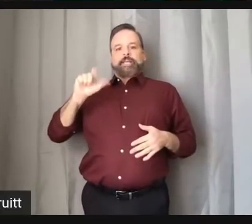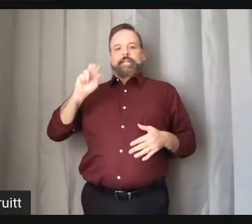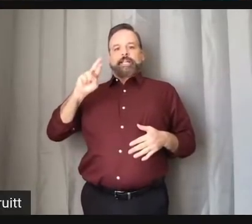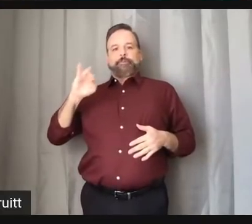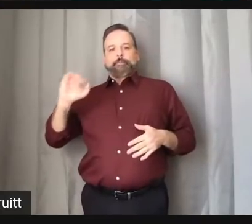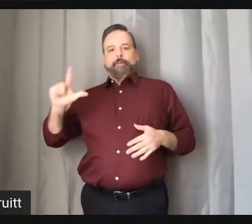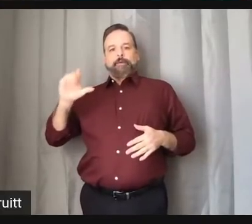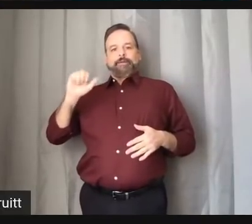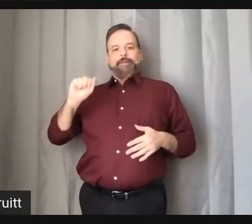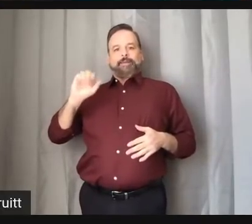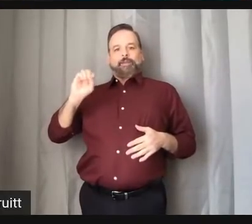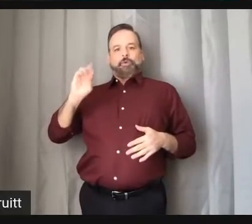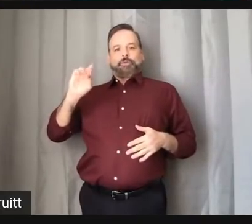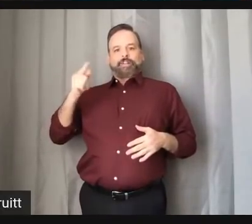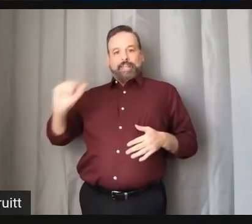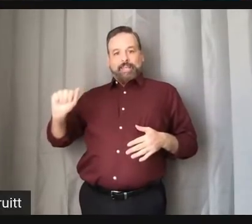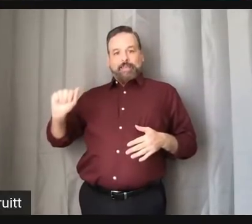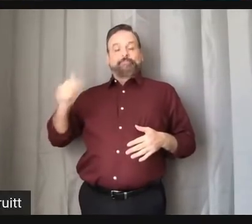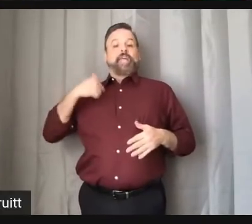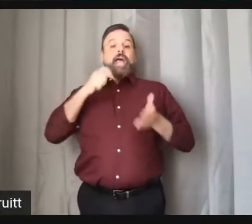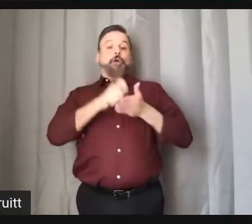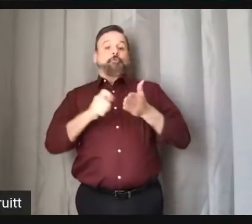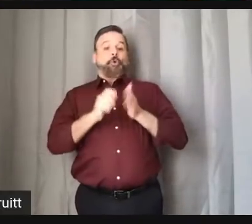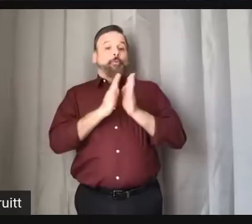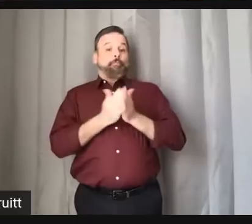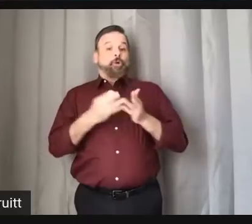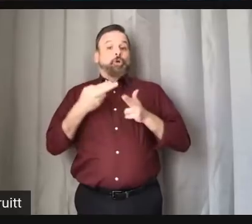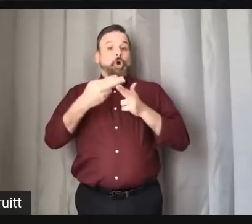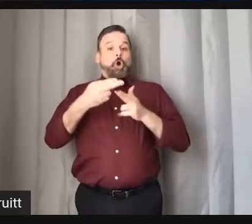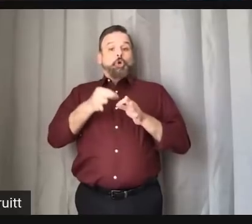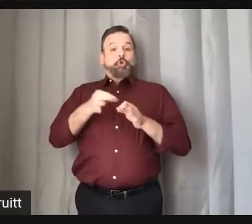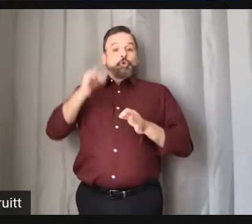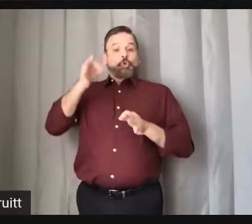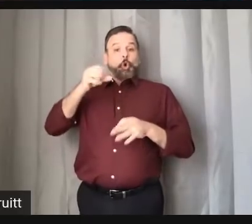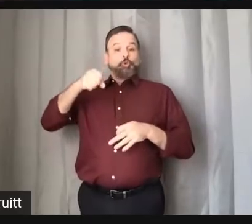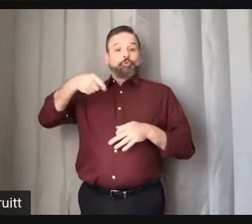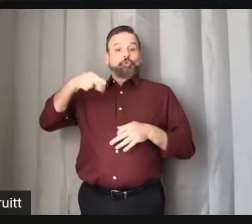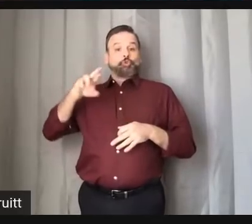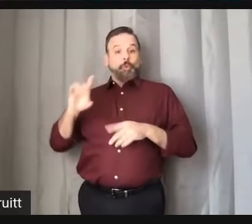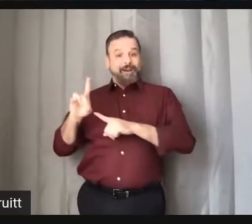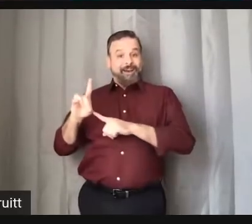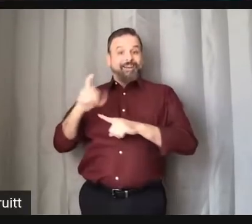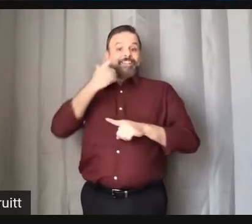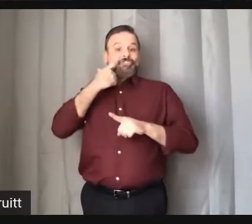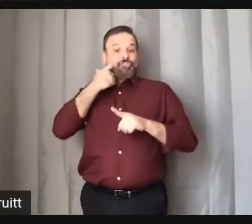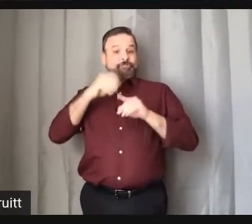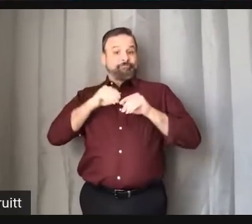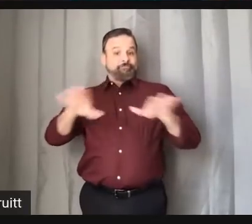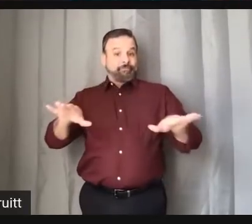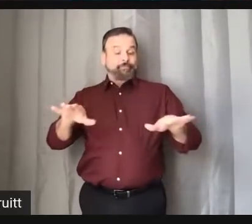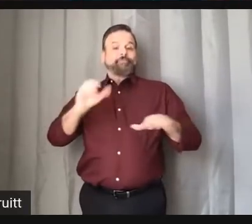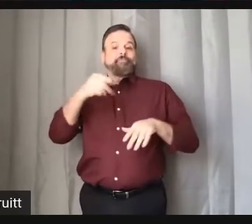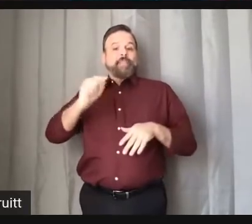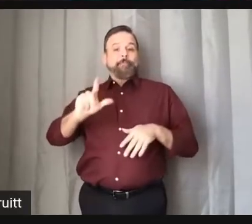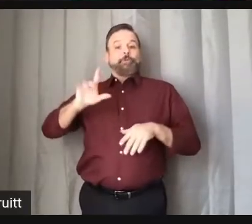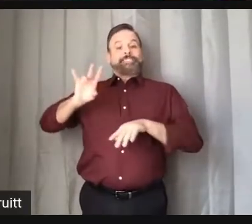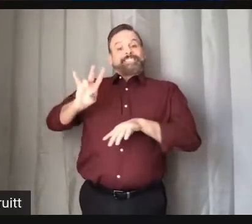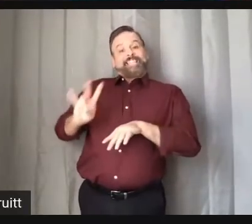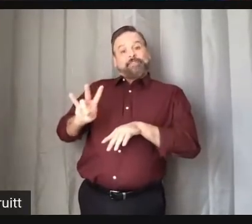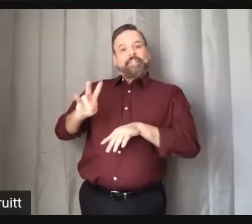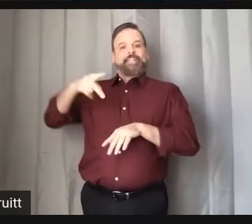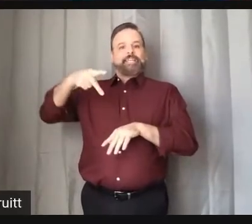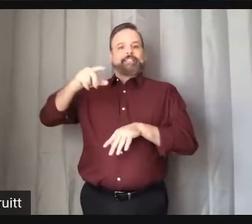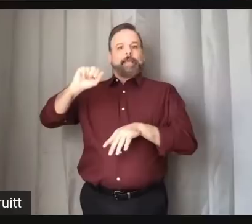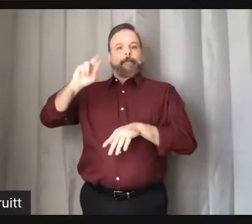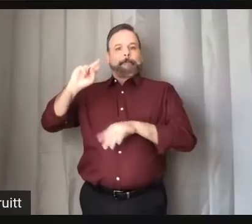I'm the author of Ghost Squad. It just came out April 7th, and it's a paranormal, spooky middle grade that's like